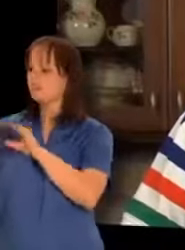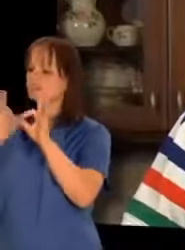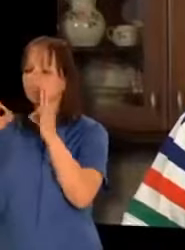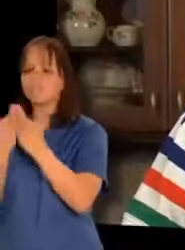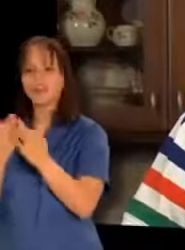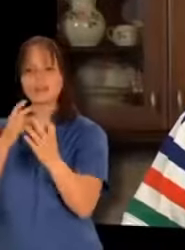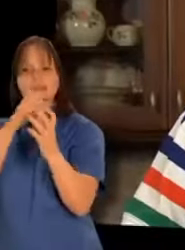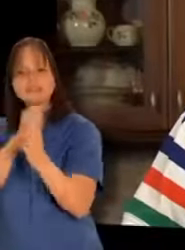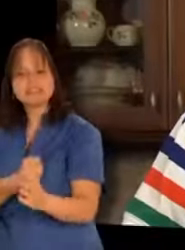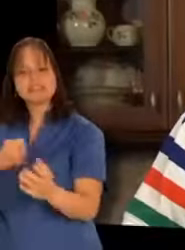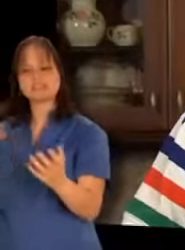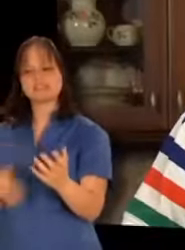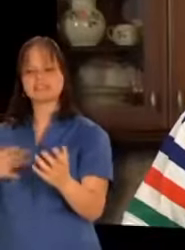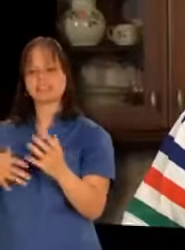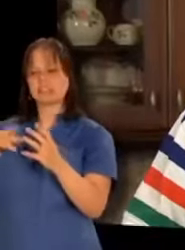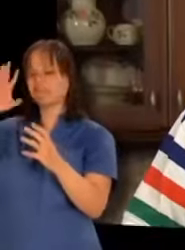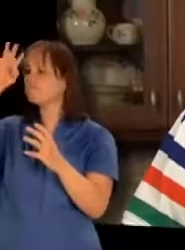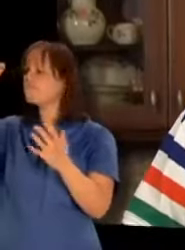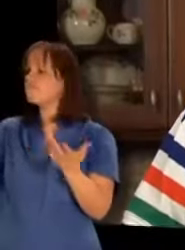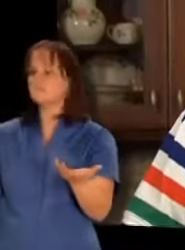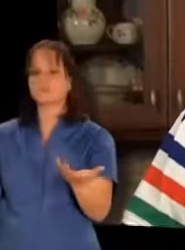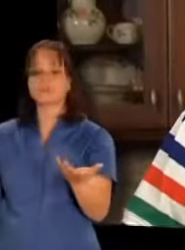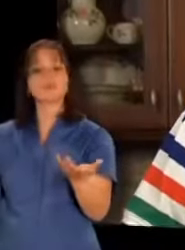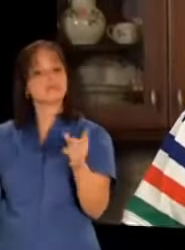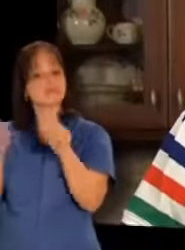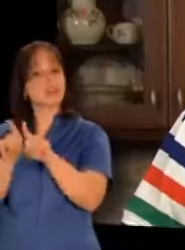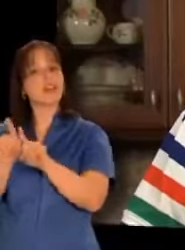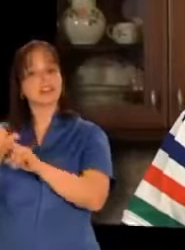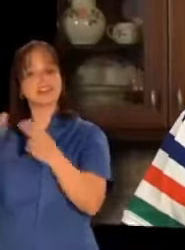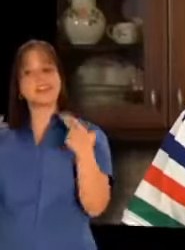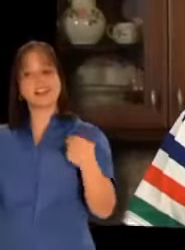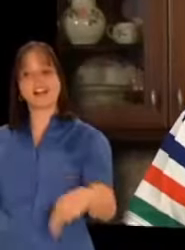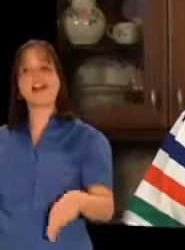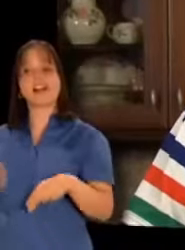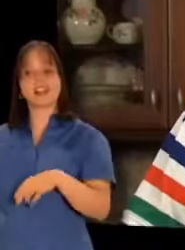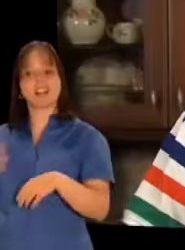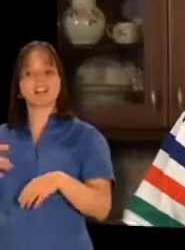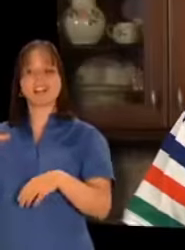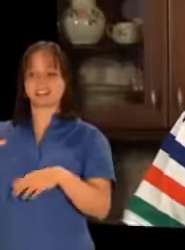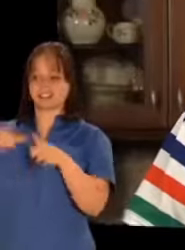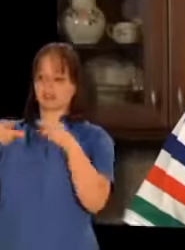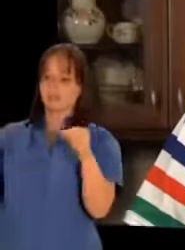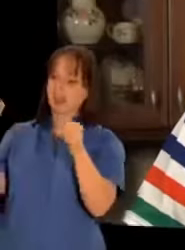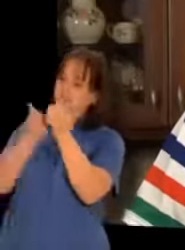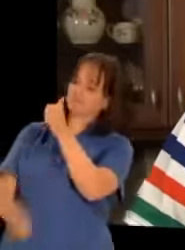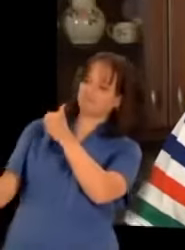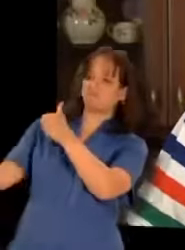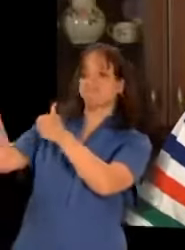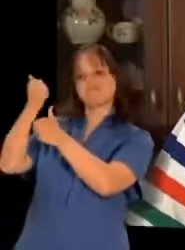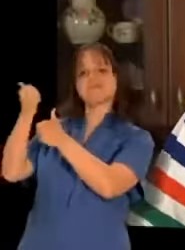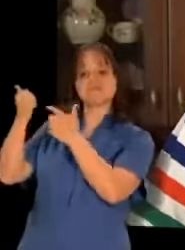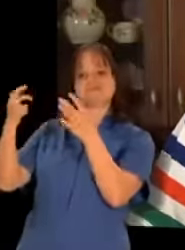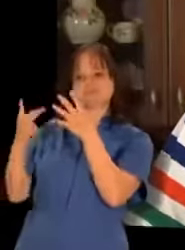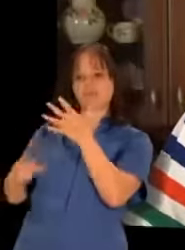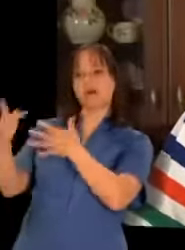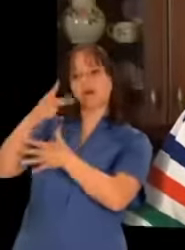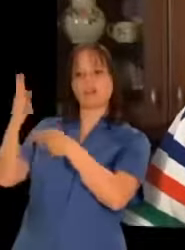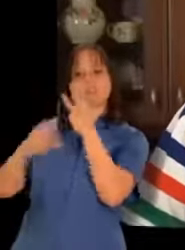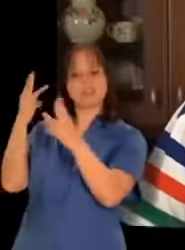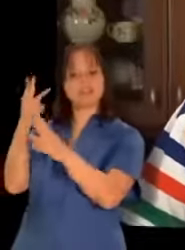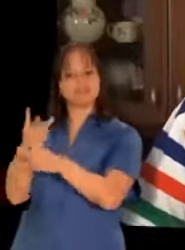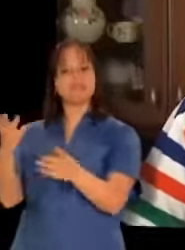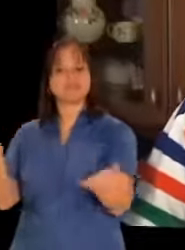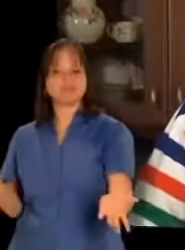family values, their ingenuity, and their health. Japan ranks right up there as one of the healthiest populations in the